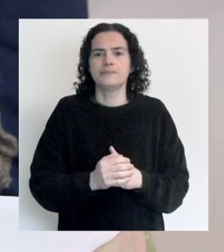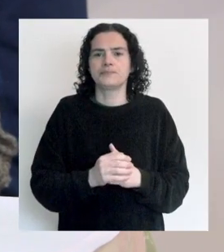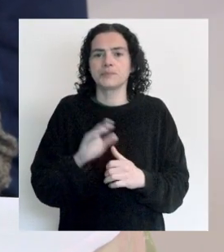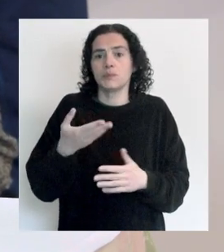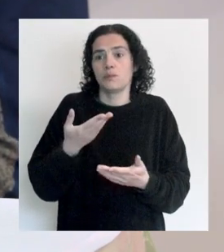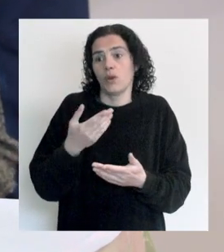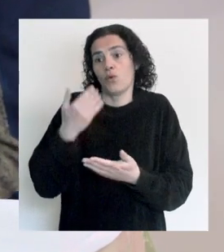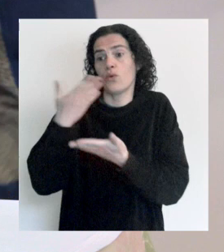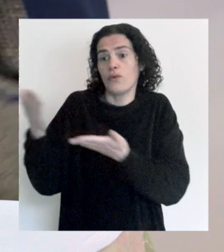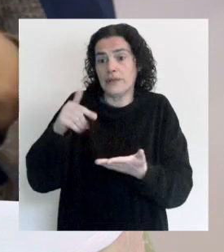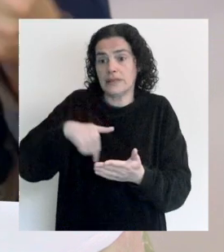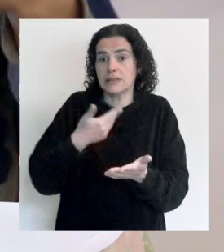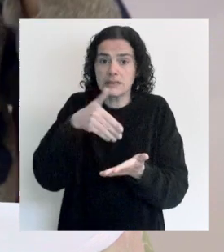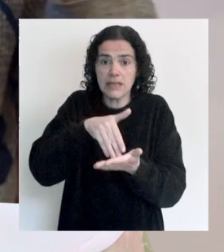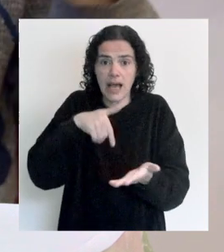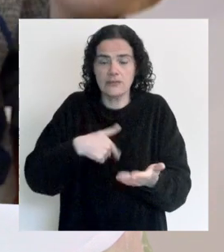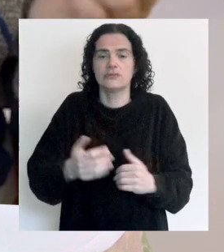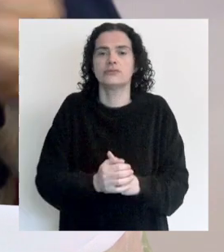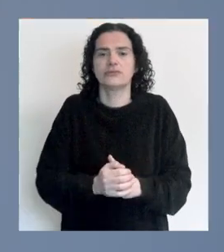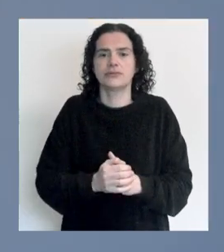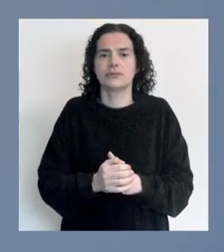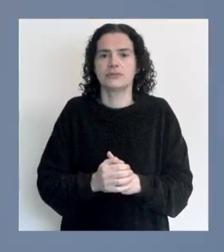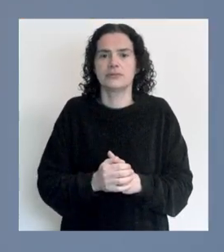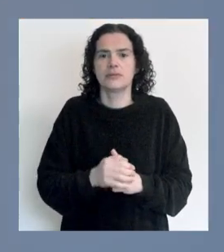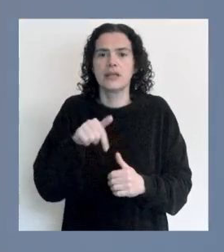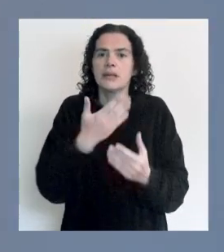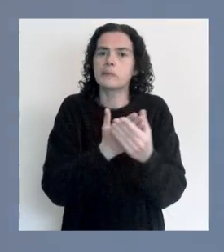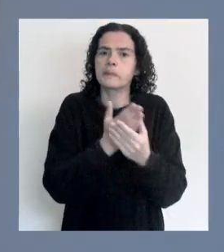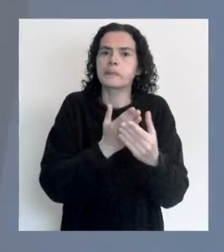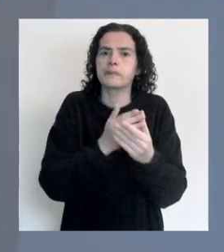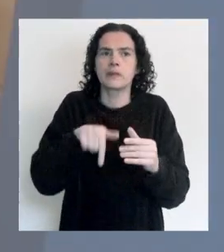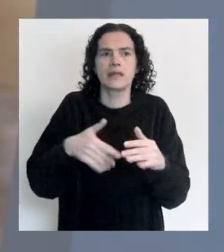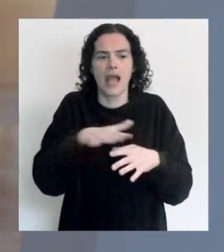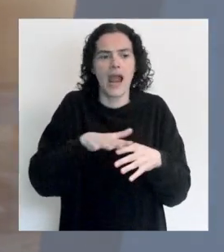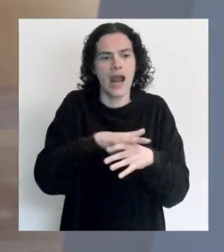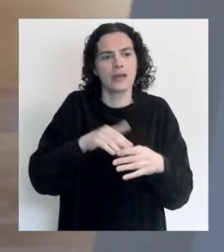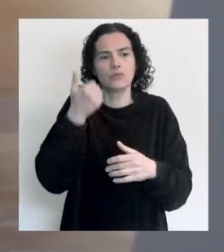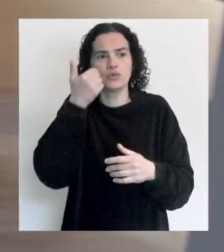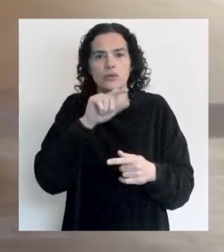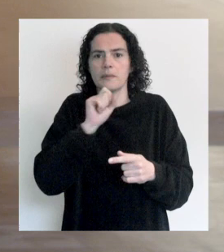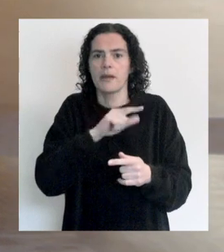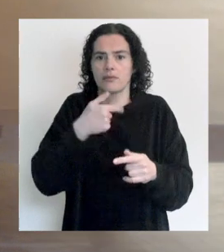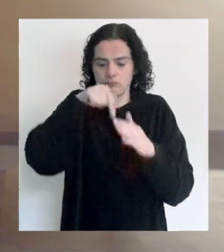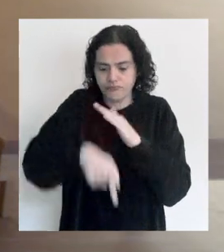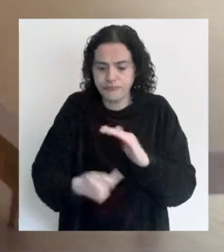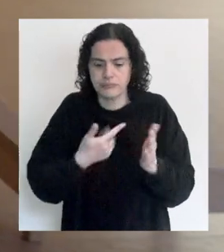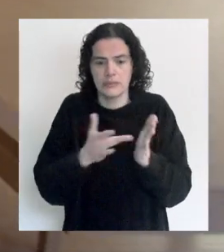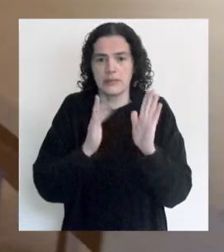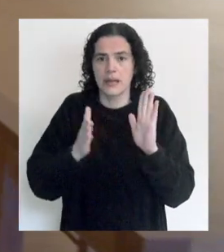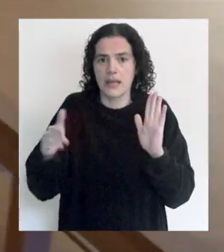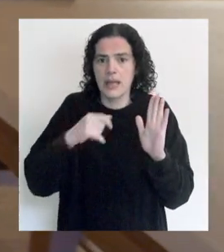following Philippe's invitation, to actually here in this archive section of the museum adjacent to the library